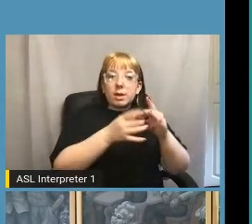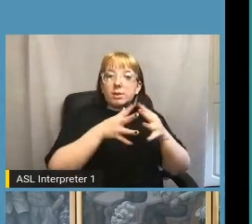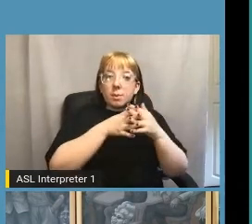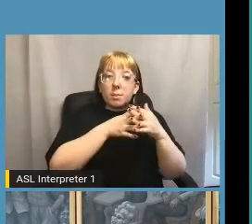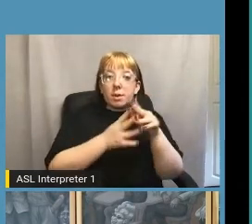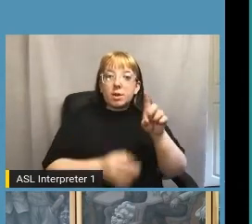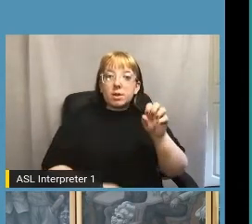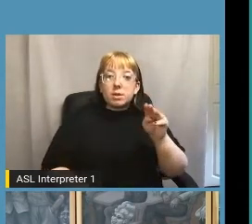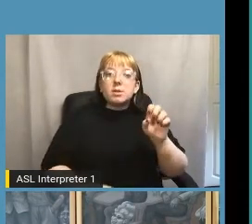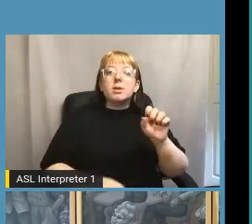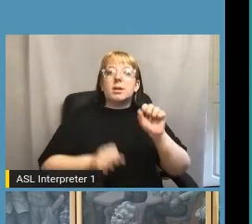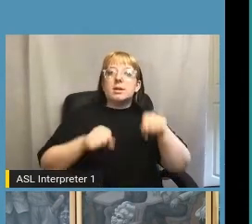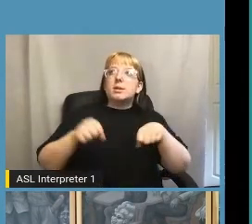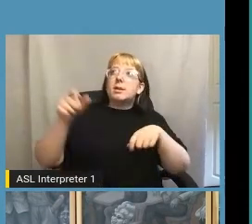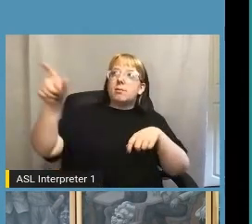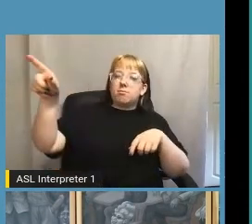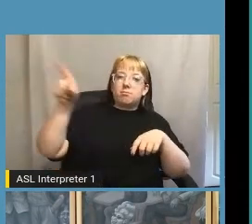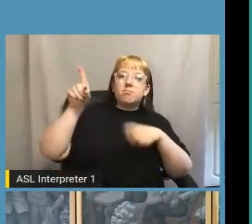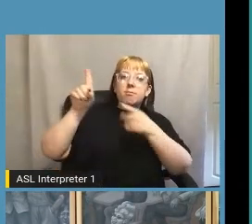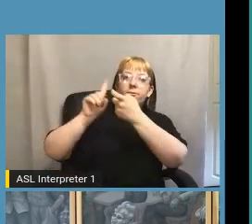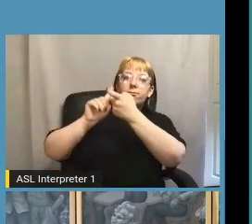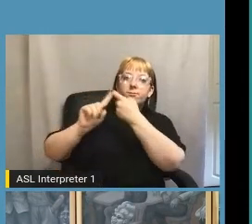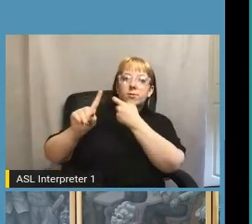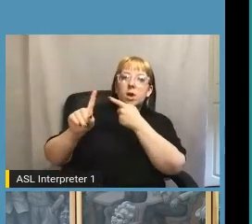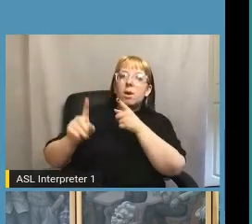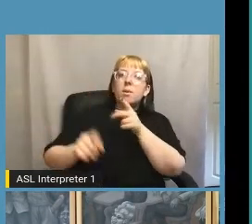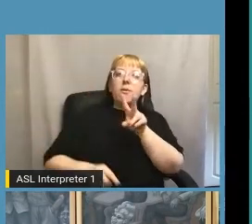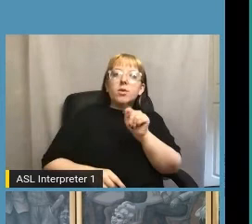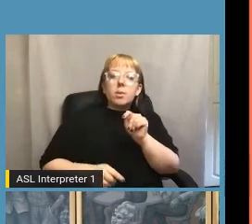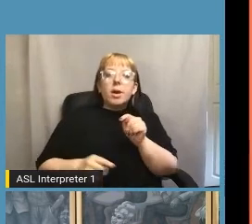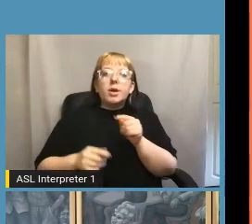Vermont's small format town meeting tradition.